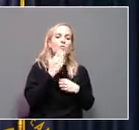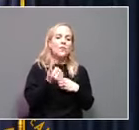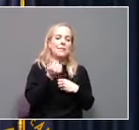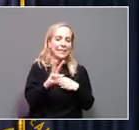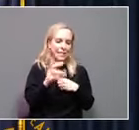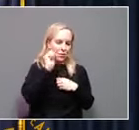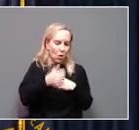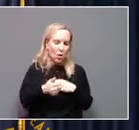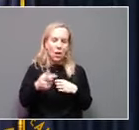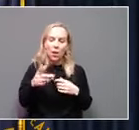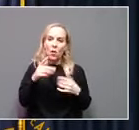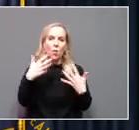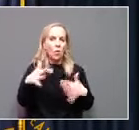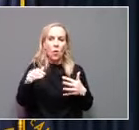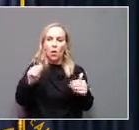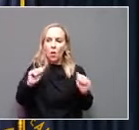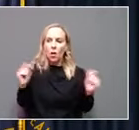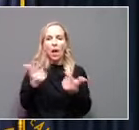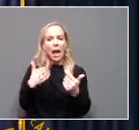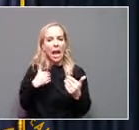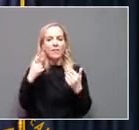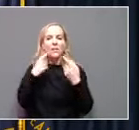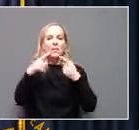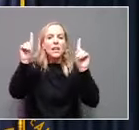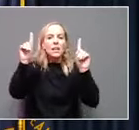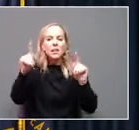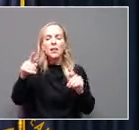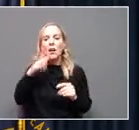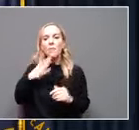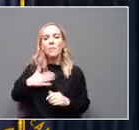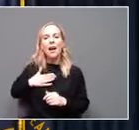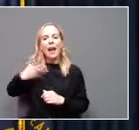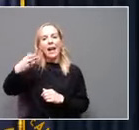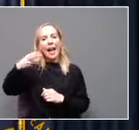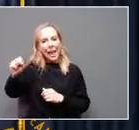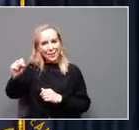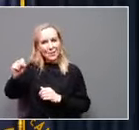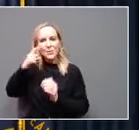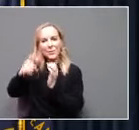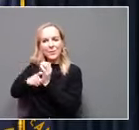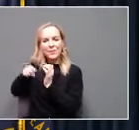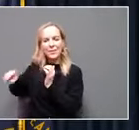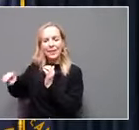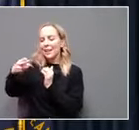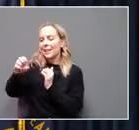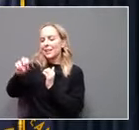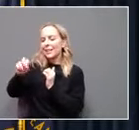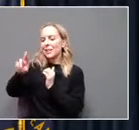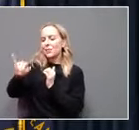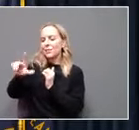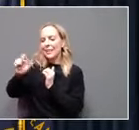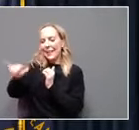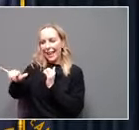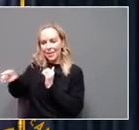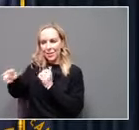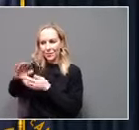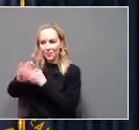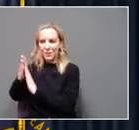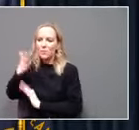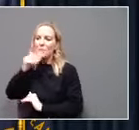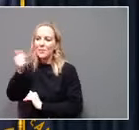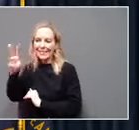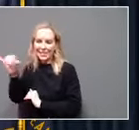having success. Congrats to my high school alma mater, Henry Clay, going to the Sweet 16 as well. I want to congratulate all the student athletes,